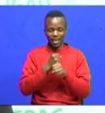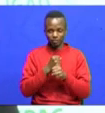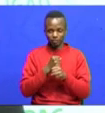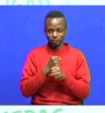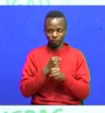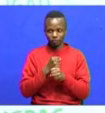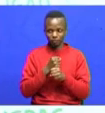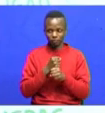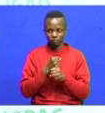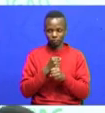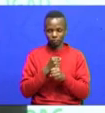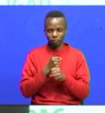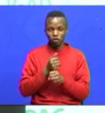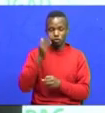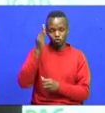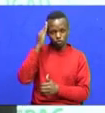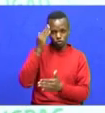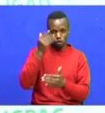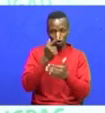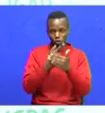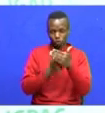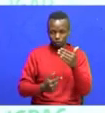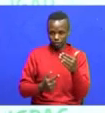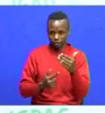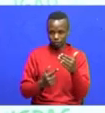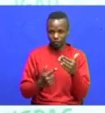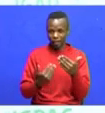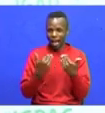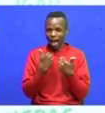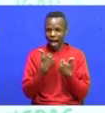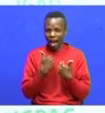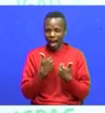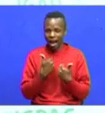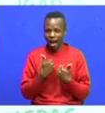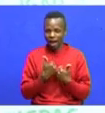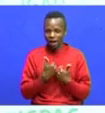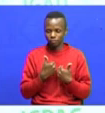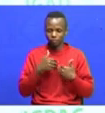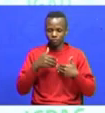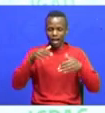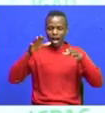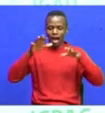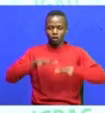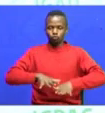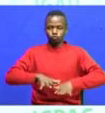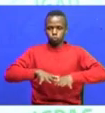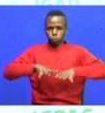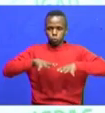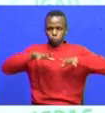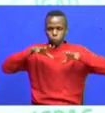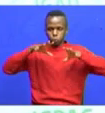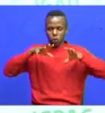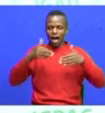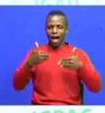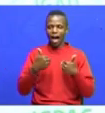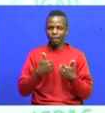as you might know, there is a El Nino that's on us,